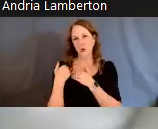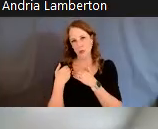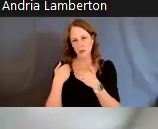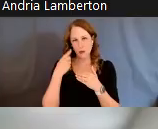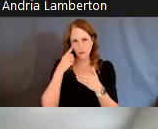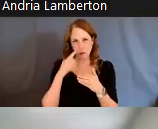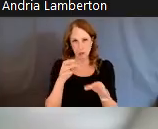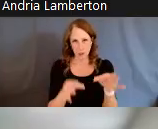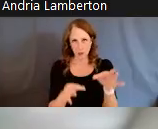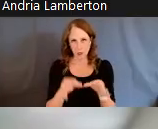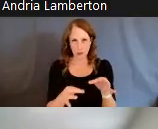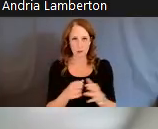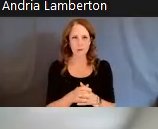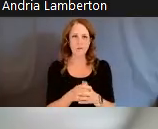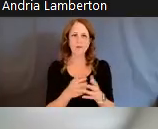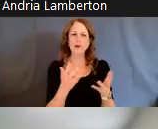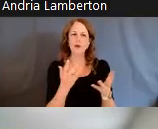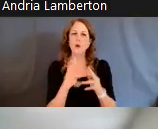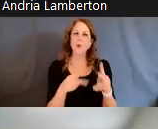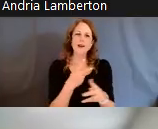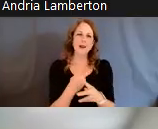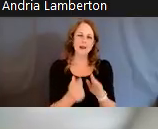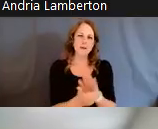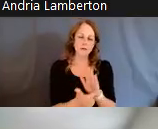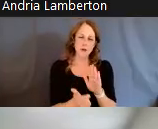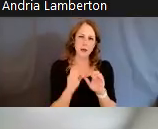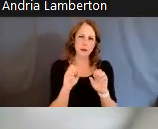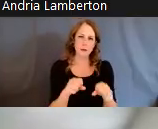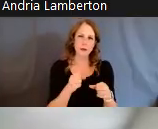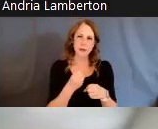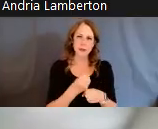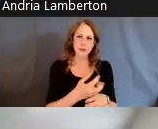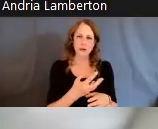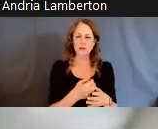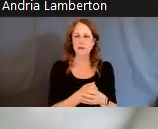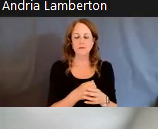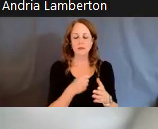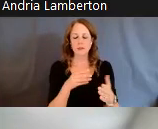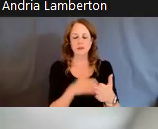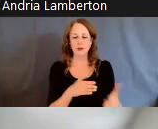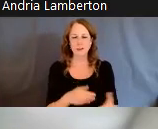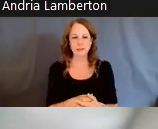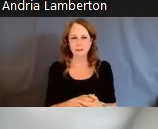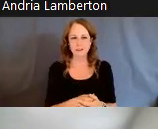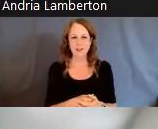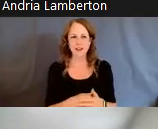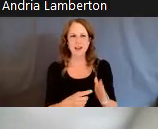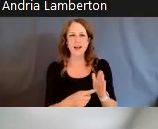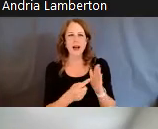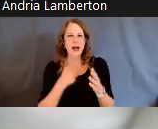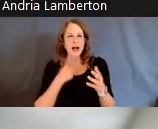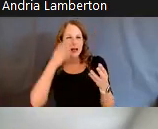So, what crime to charge? I sometimes liken crimes to almost